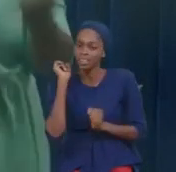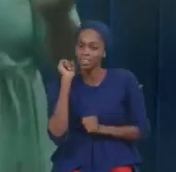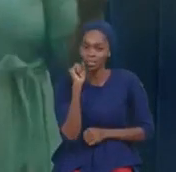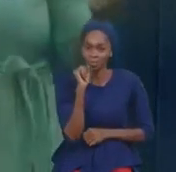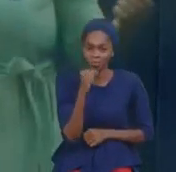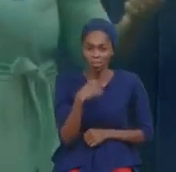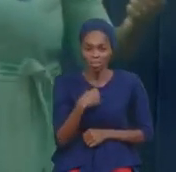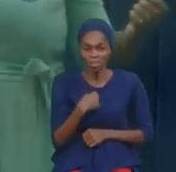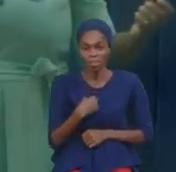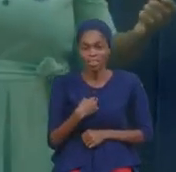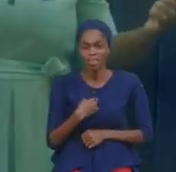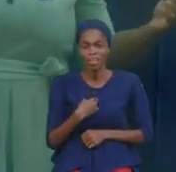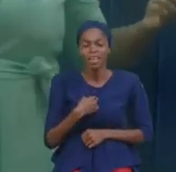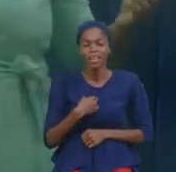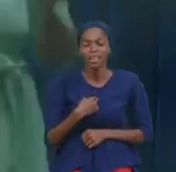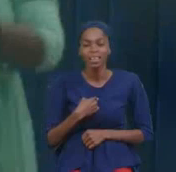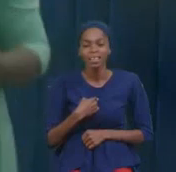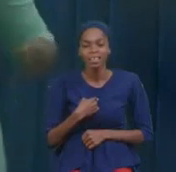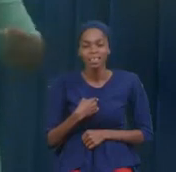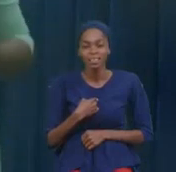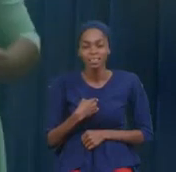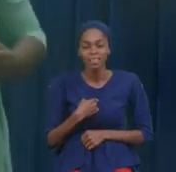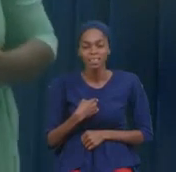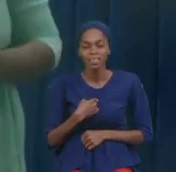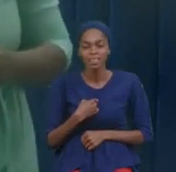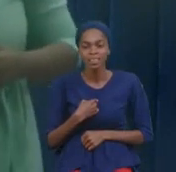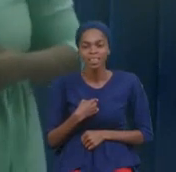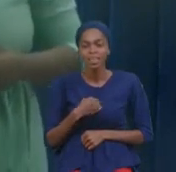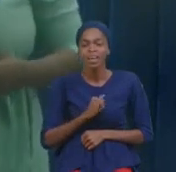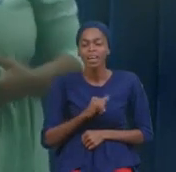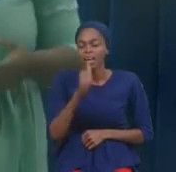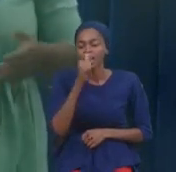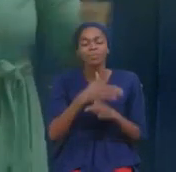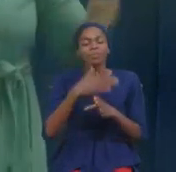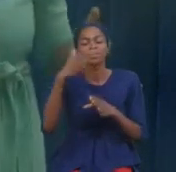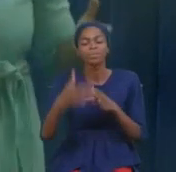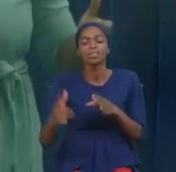abide in me. Yes, I'm totally free. I'm totally free. I'm totally free.